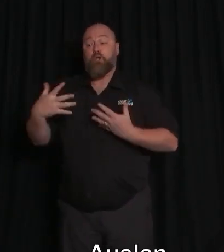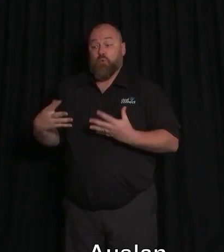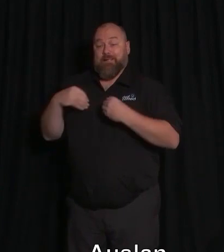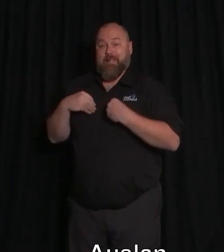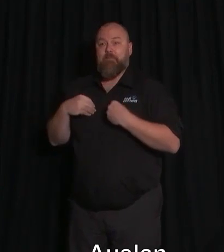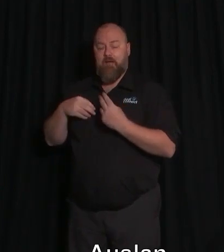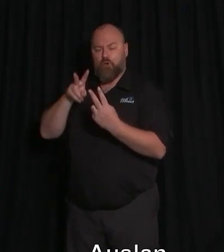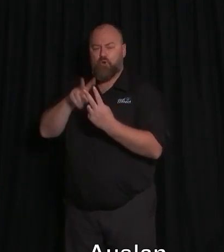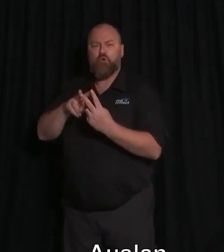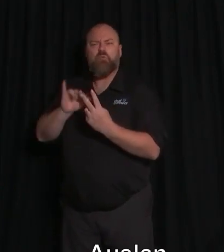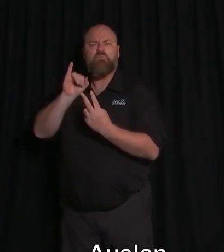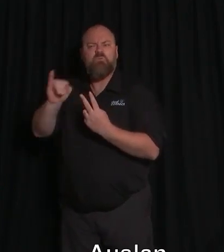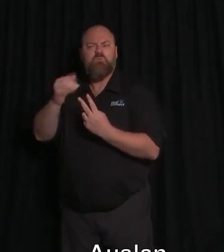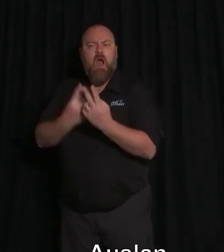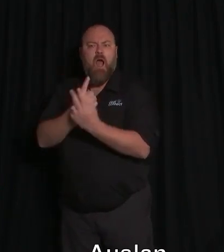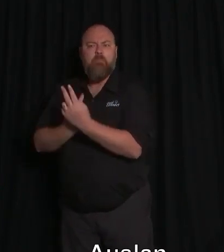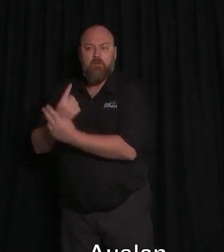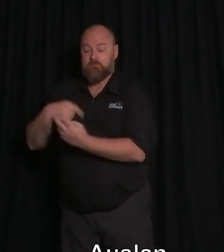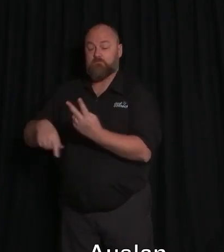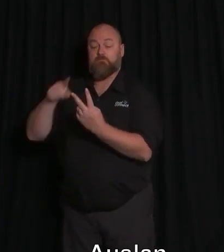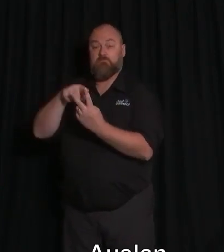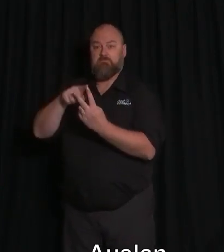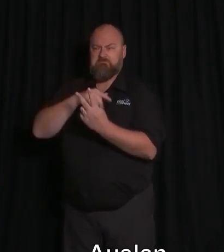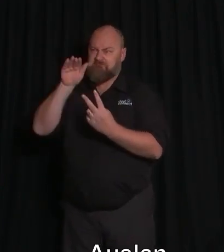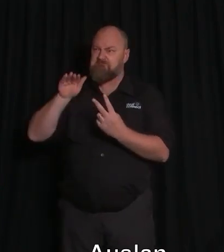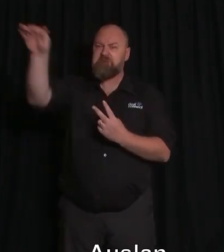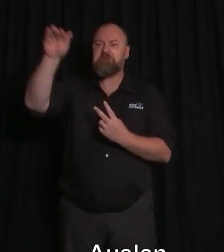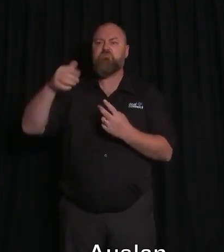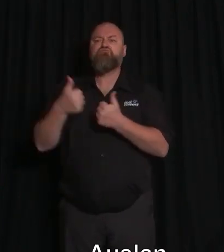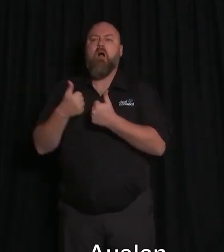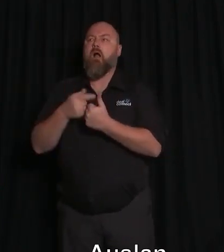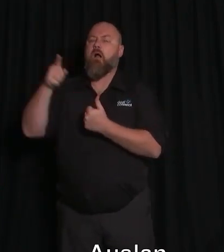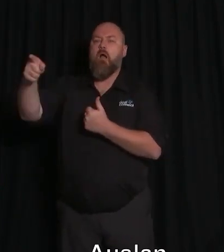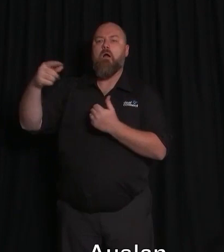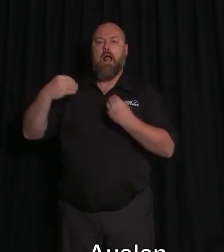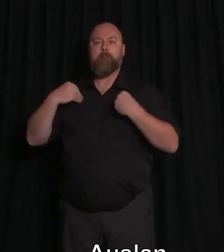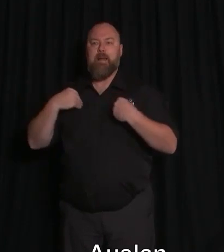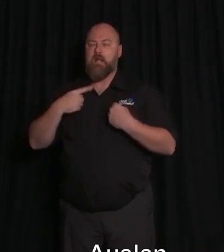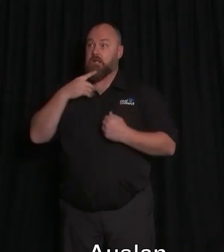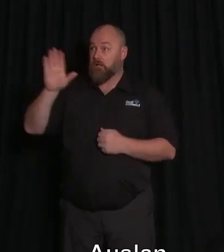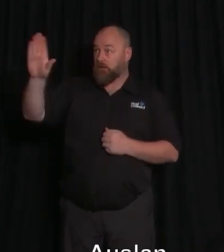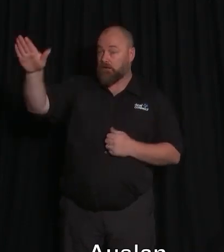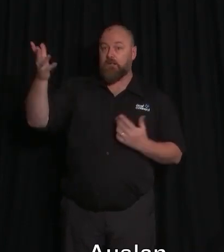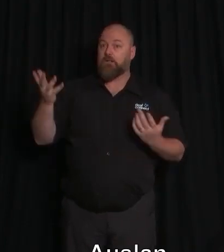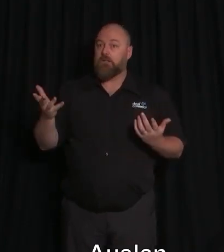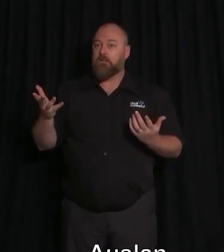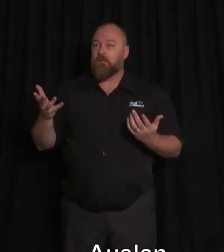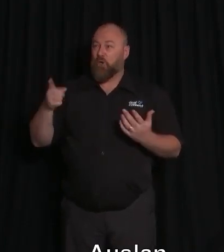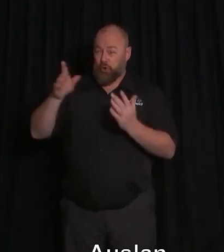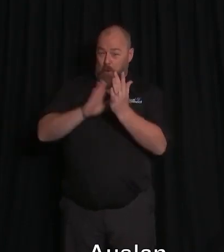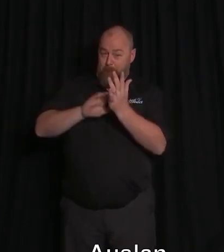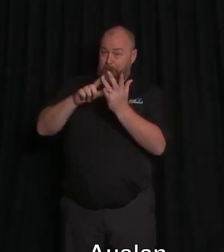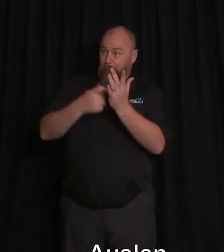monster was pricing. He confronted the drug companies. He said, "It is morally intolerable for